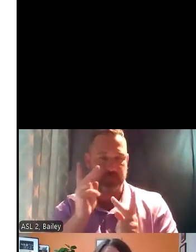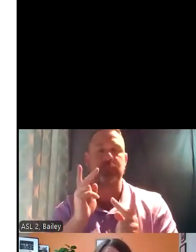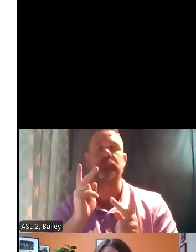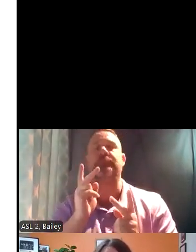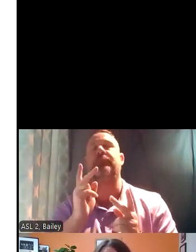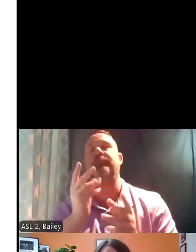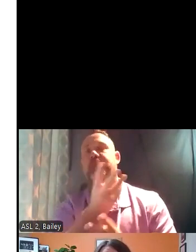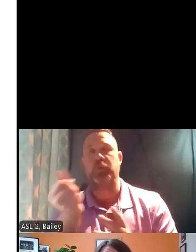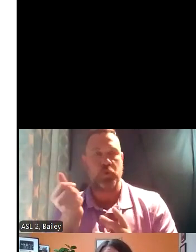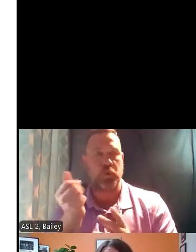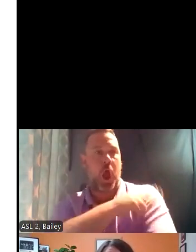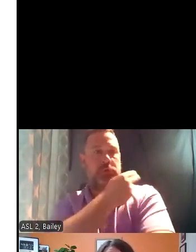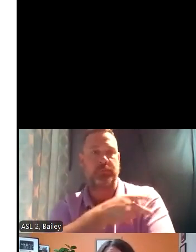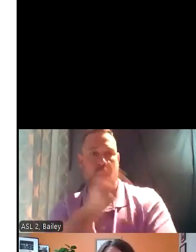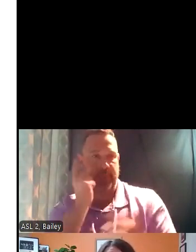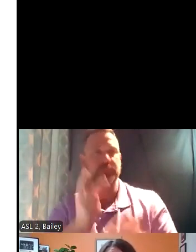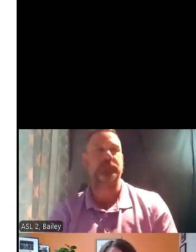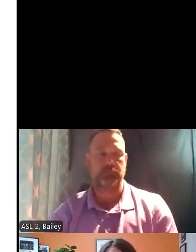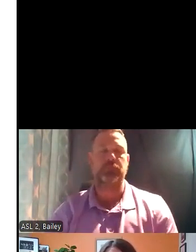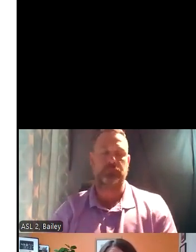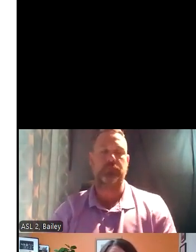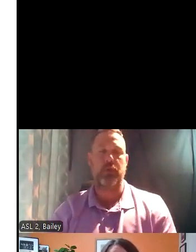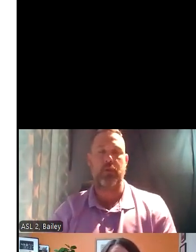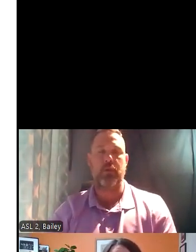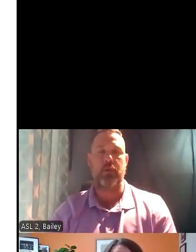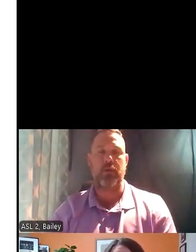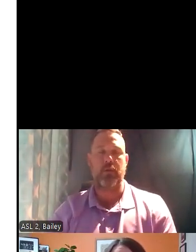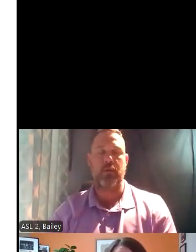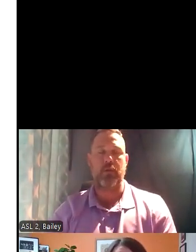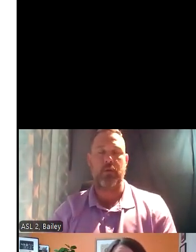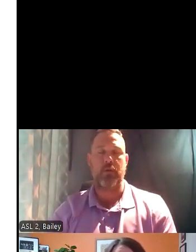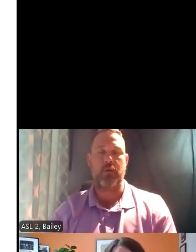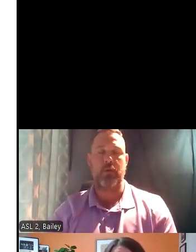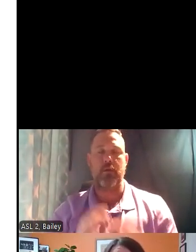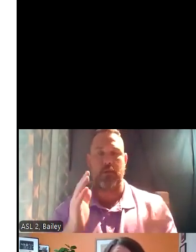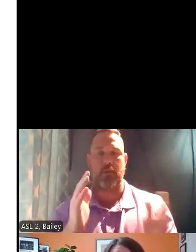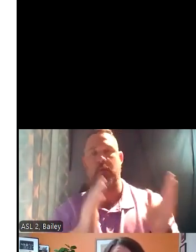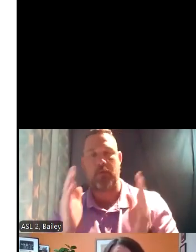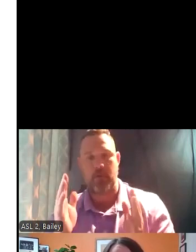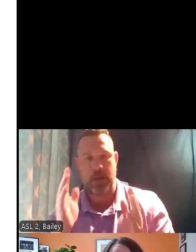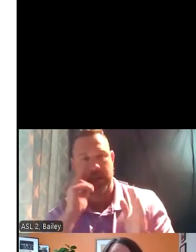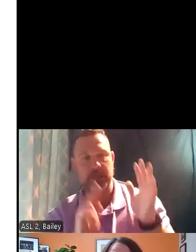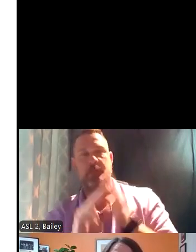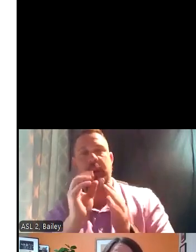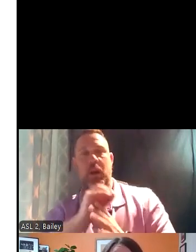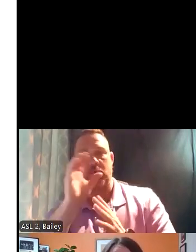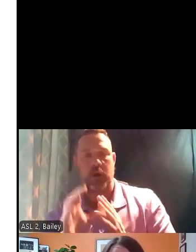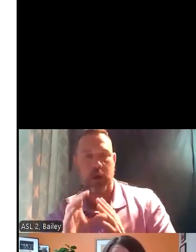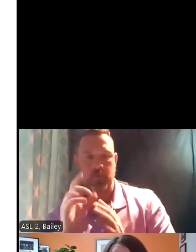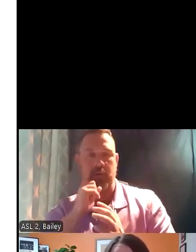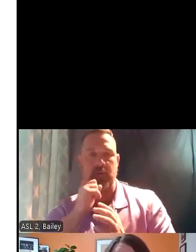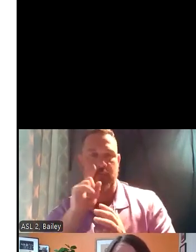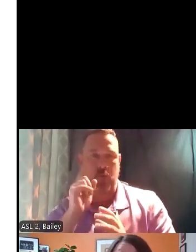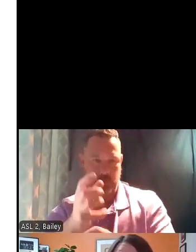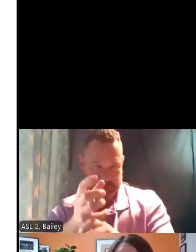and illness. Next slide, please. Similarly, we see anticipated outcomes for receiving